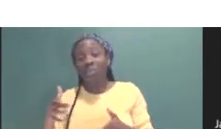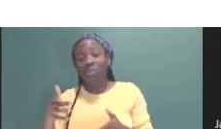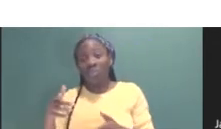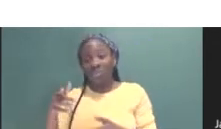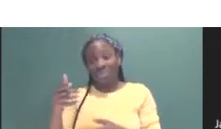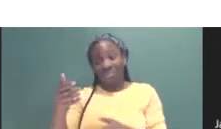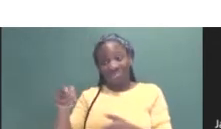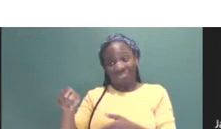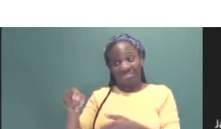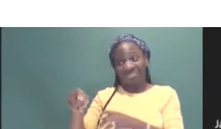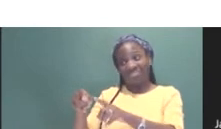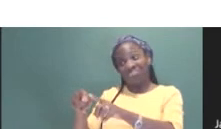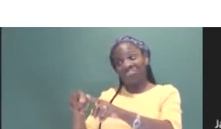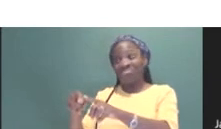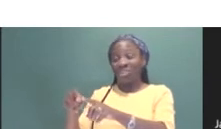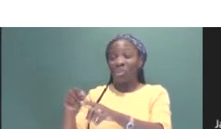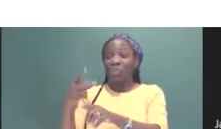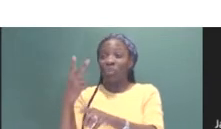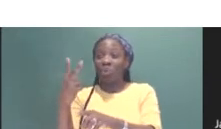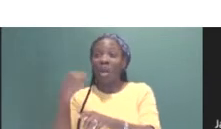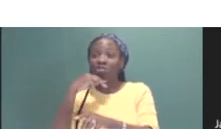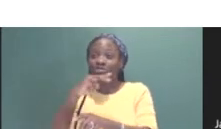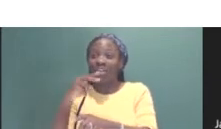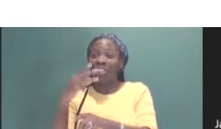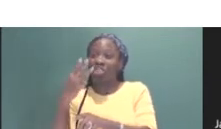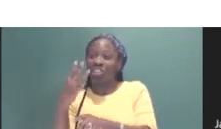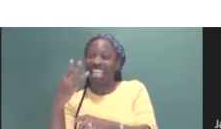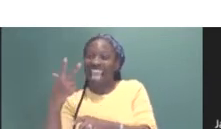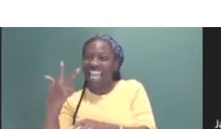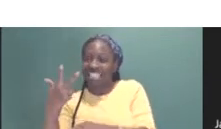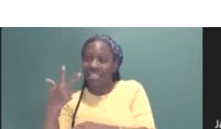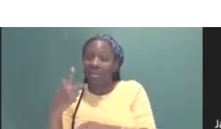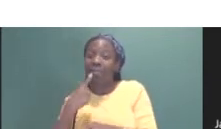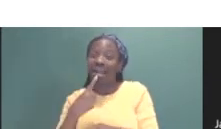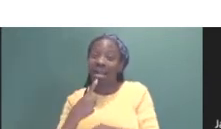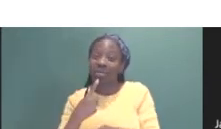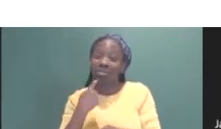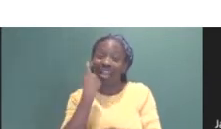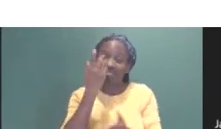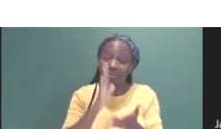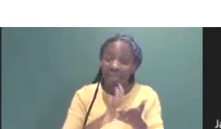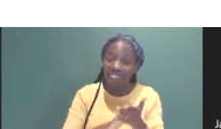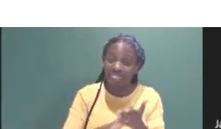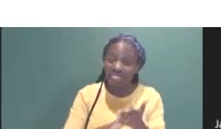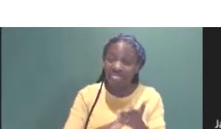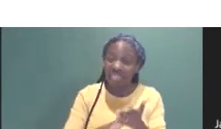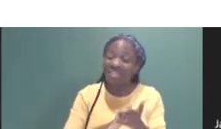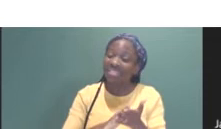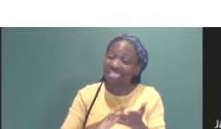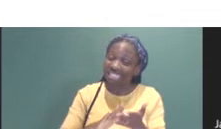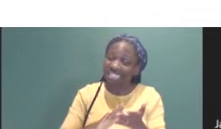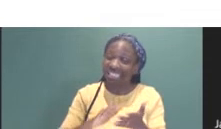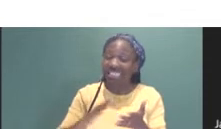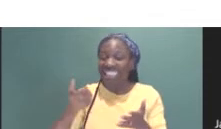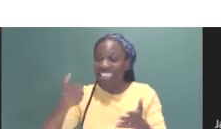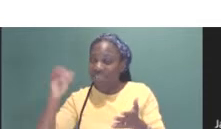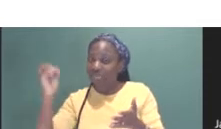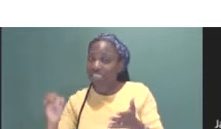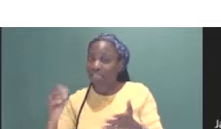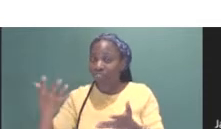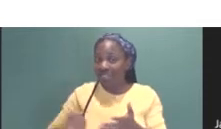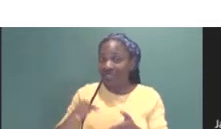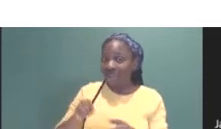than 238 Great British pounds per month, but the majority were getting far less than